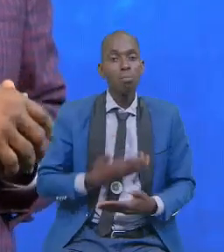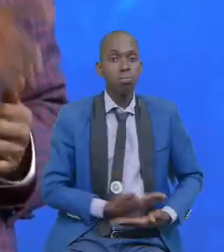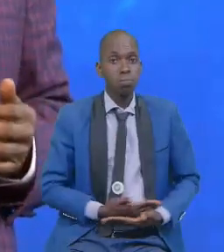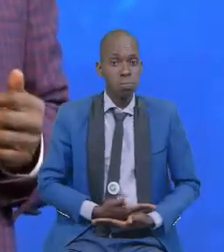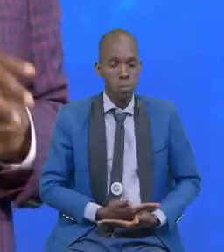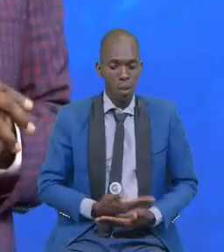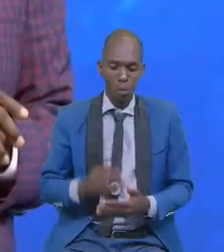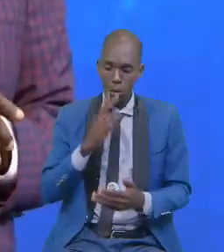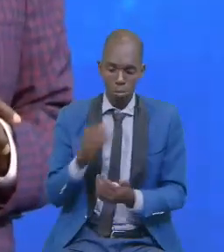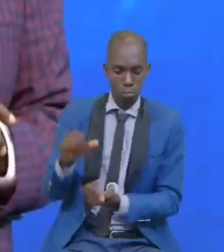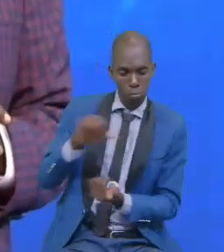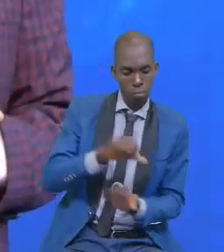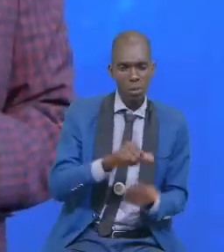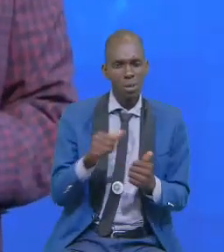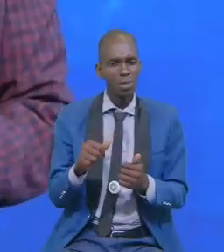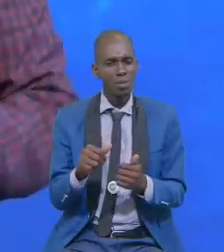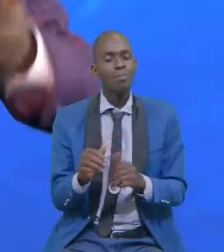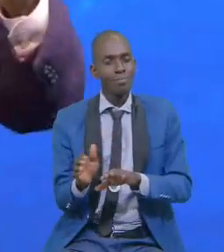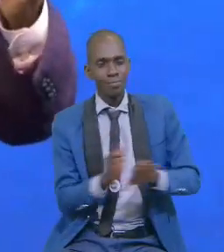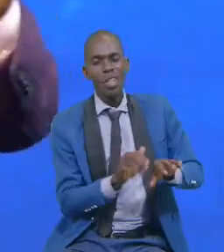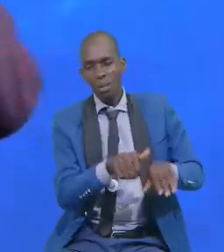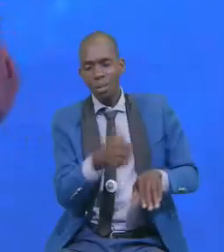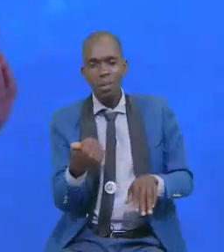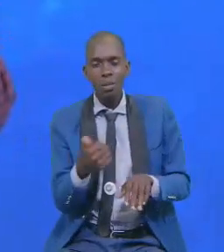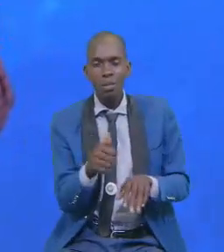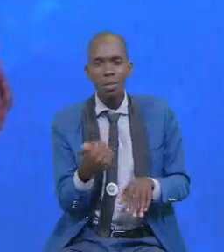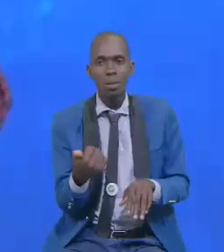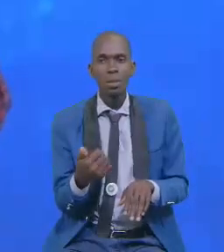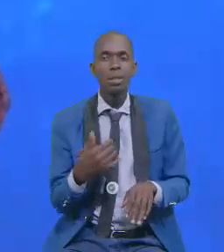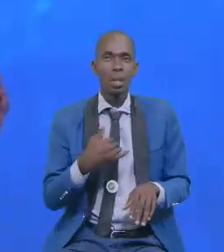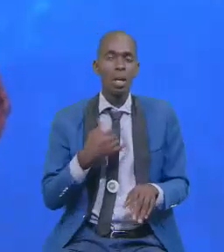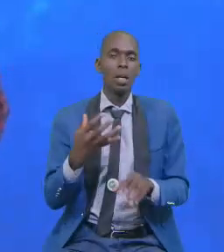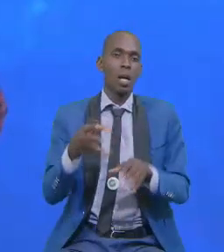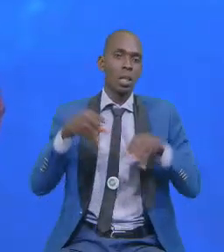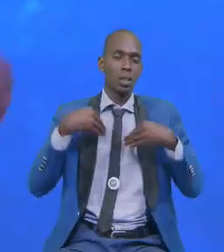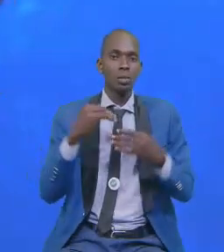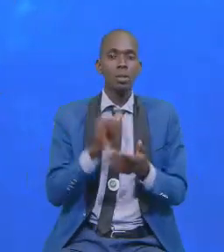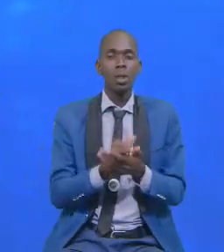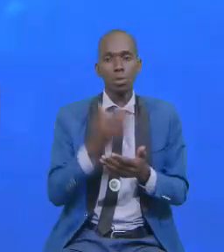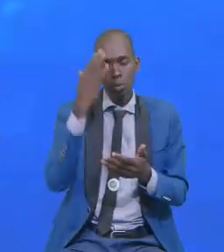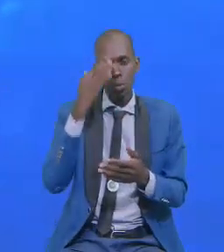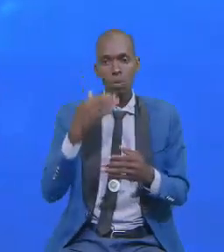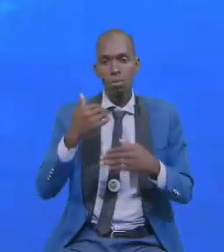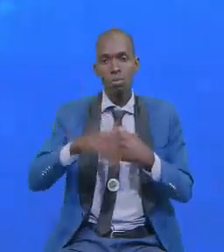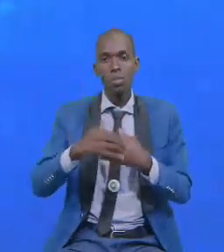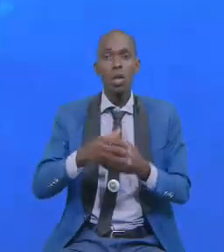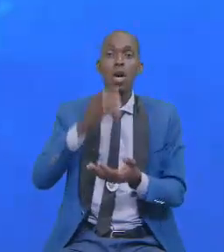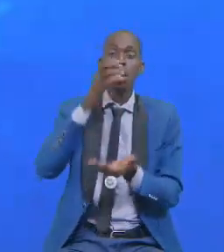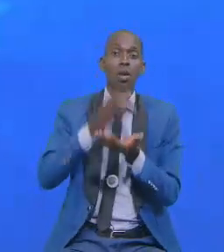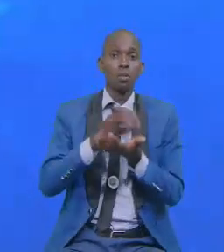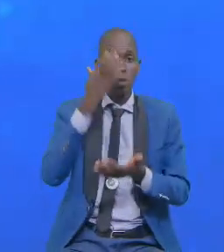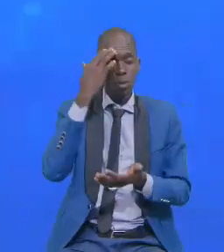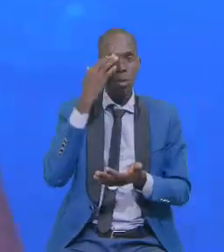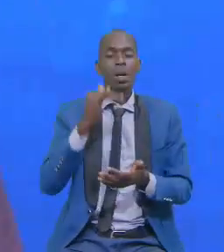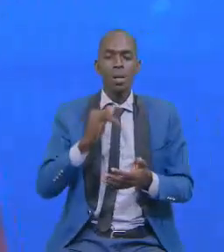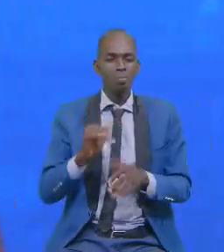I said, say another thing. I take the Holy Communion. I said, tell me another thing.